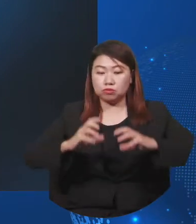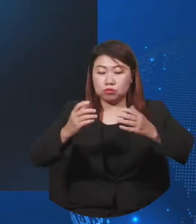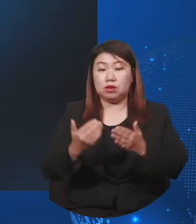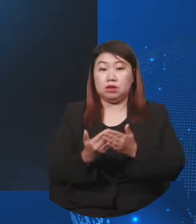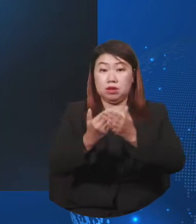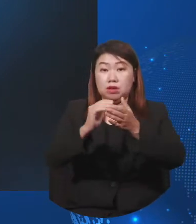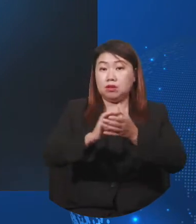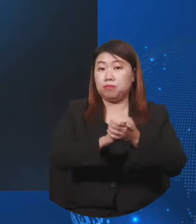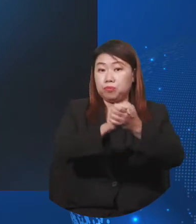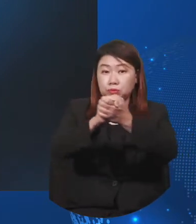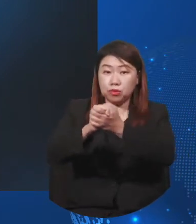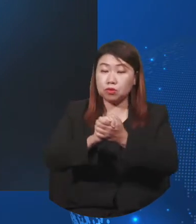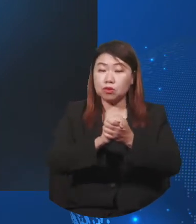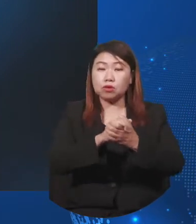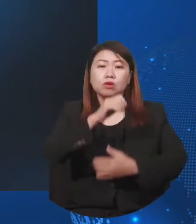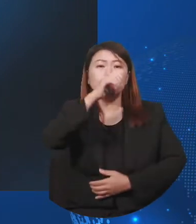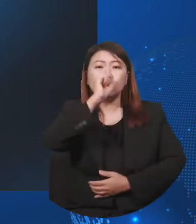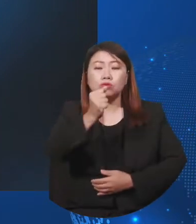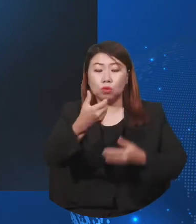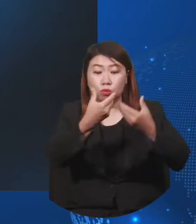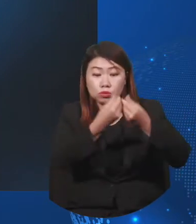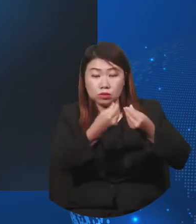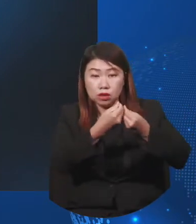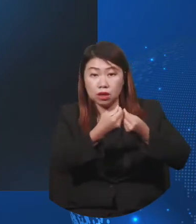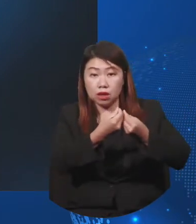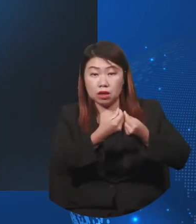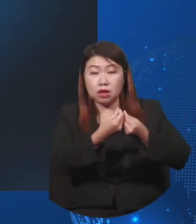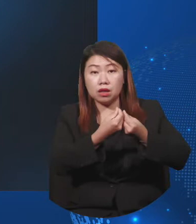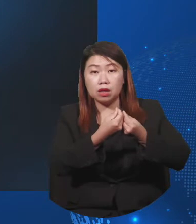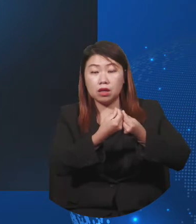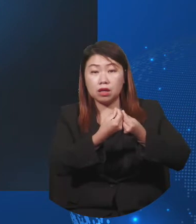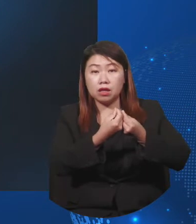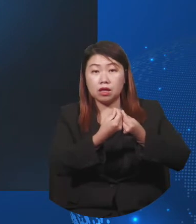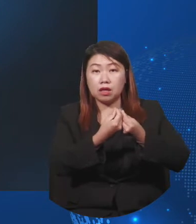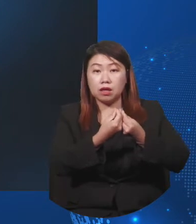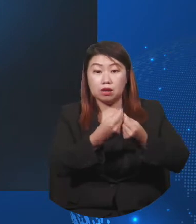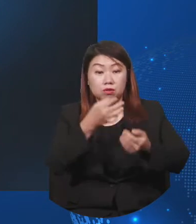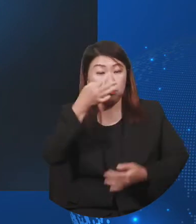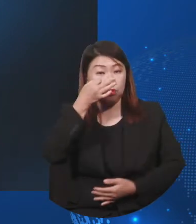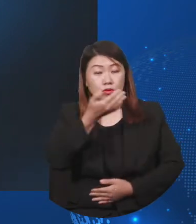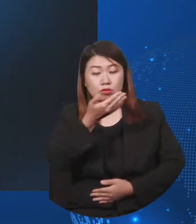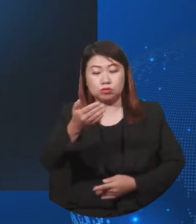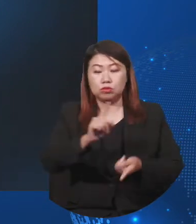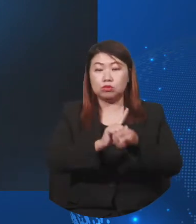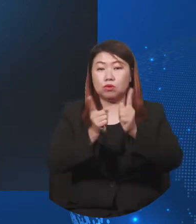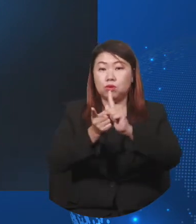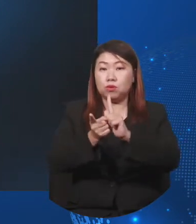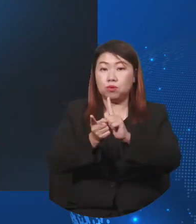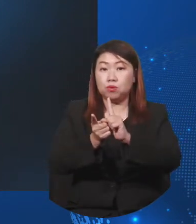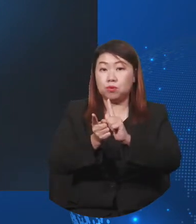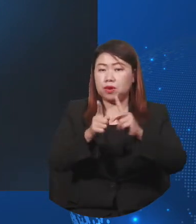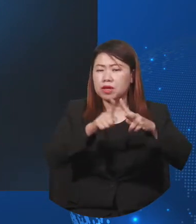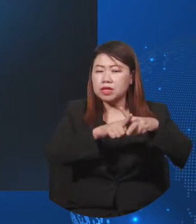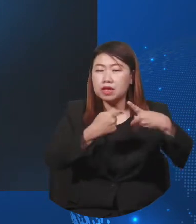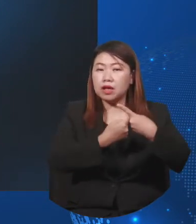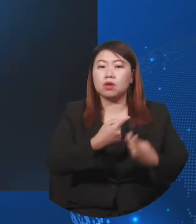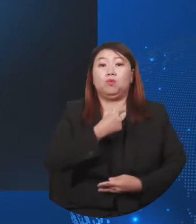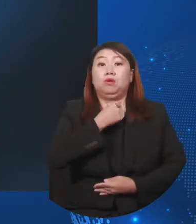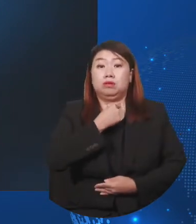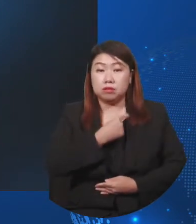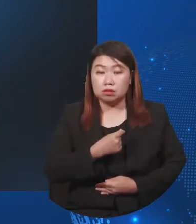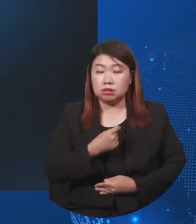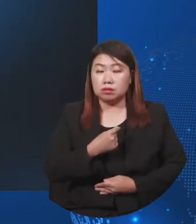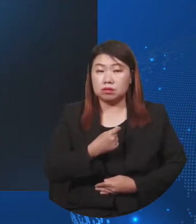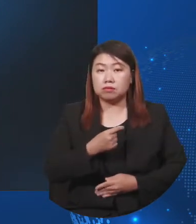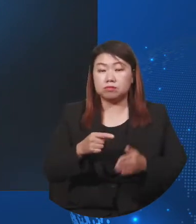in mutual interest, not shying away from that. It's not charity, it's mutual interest, shared experiences, and